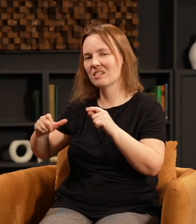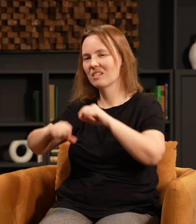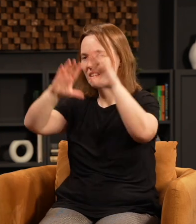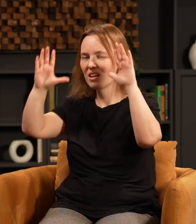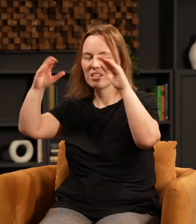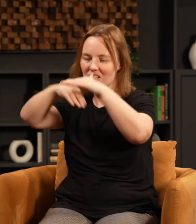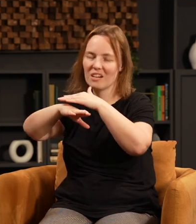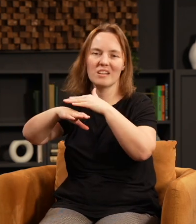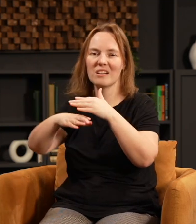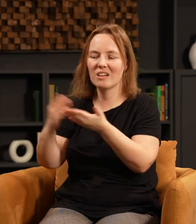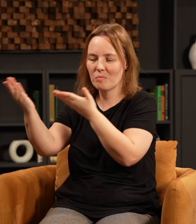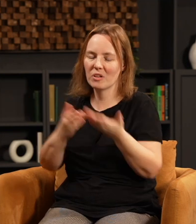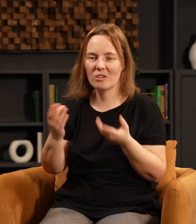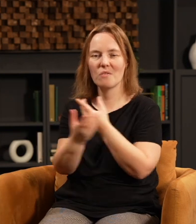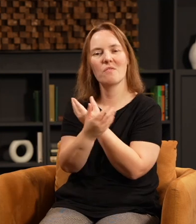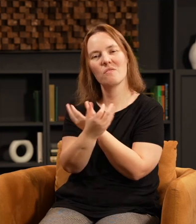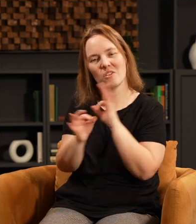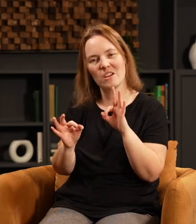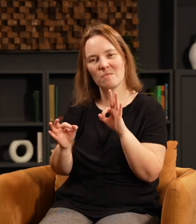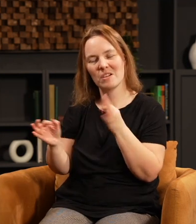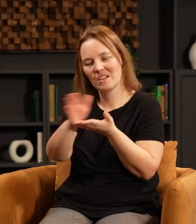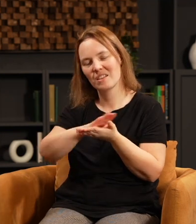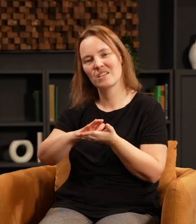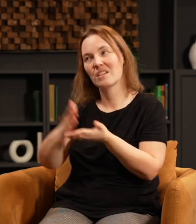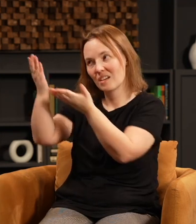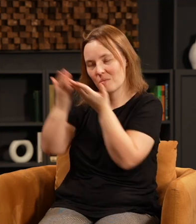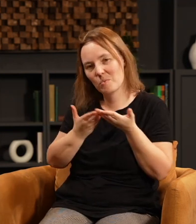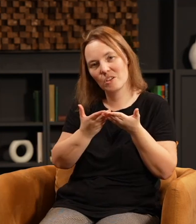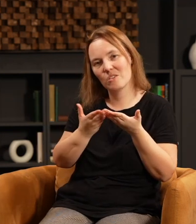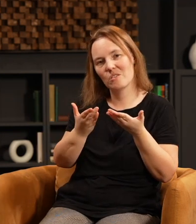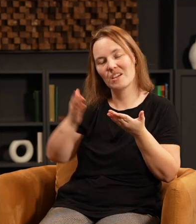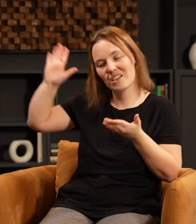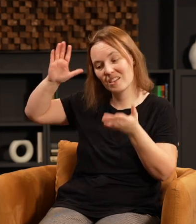And I'll let the light shine in. And I'll bring you freedom. I'll bring you cleansing. I've come to bring you my peace.